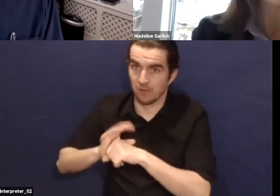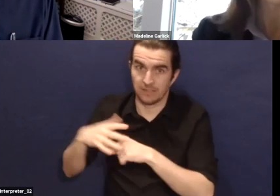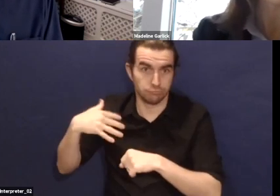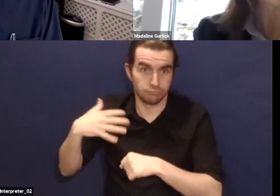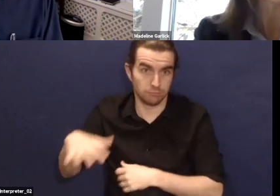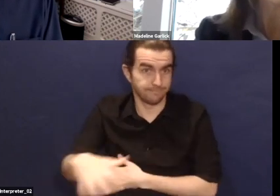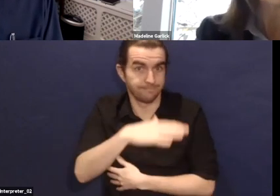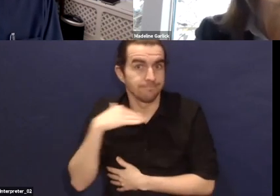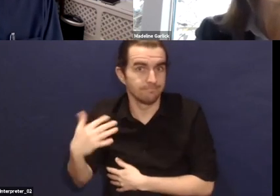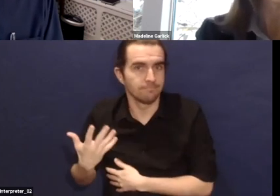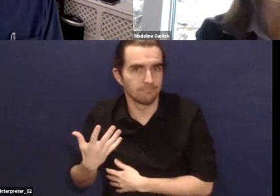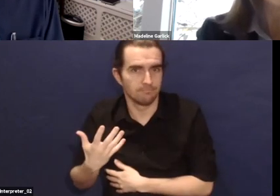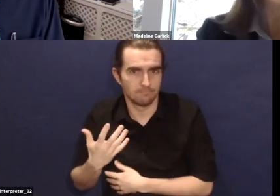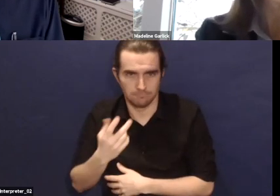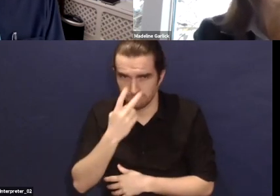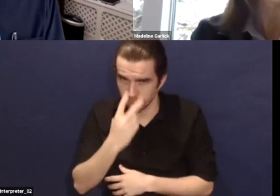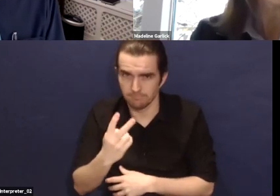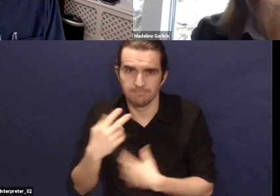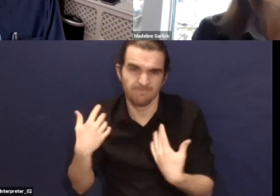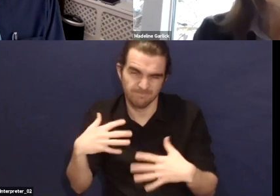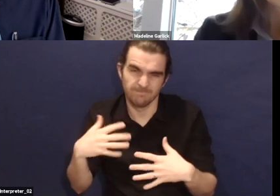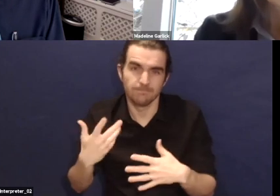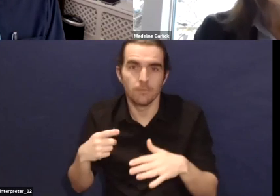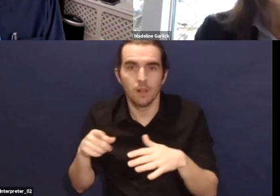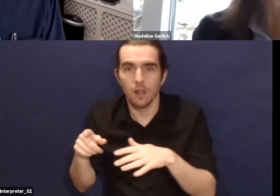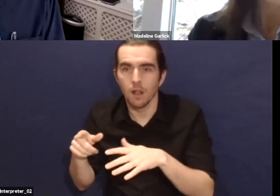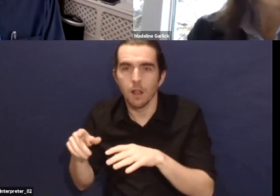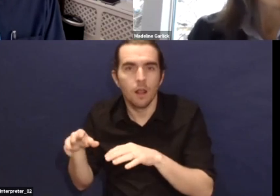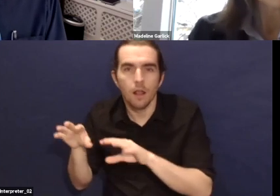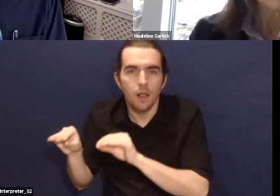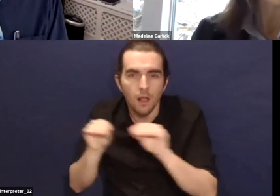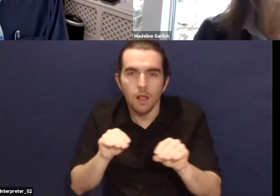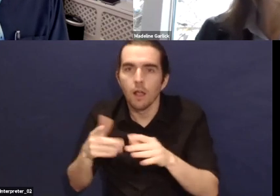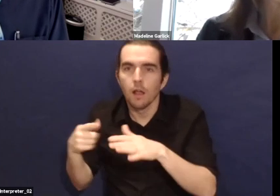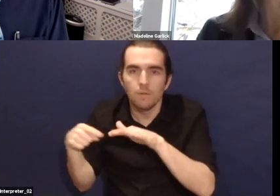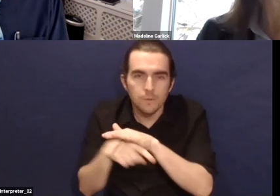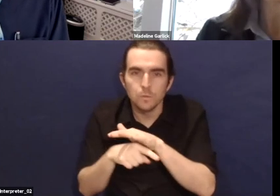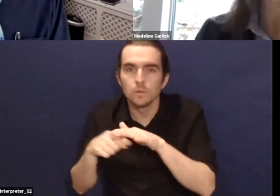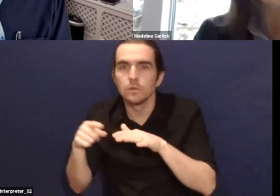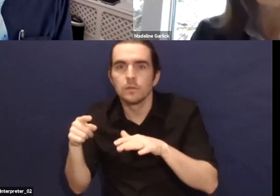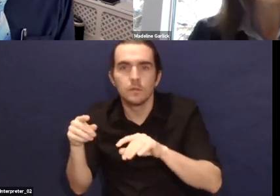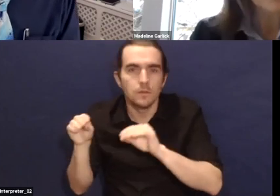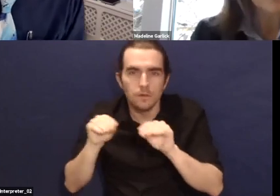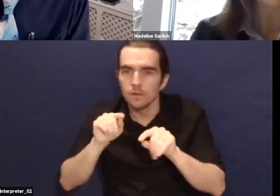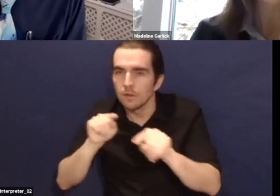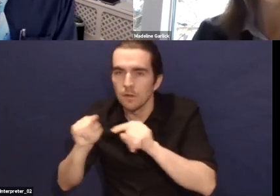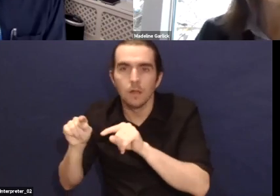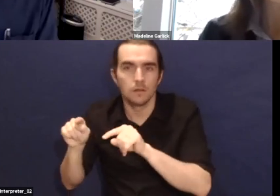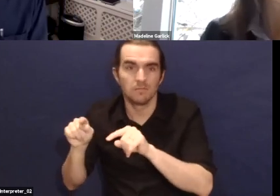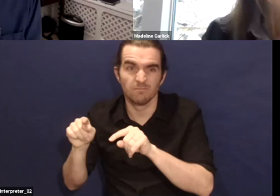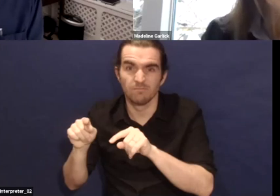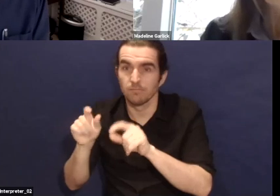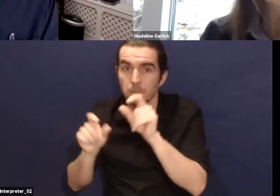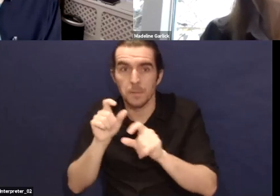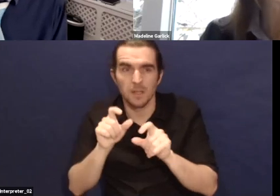borders, and in some cases, access to asylum procedures. HCR has acknowledged that states have a sovereign right